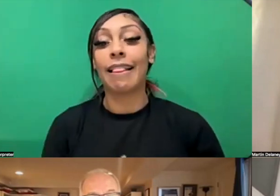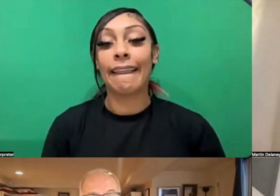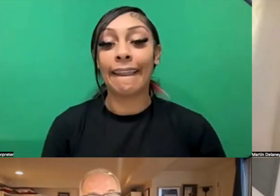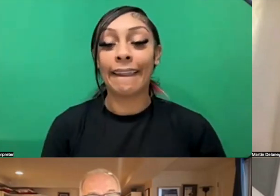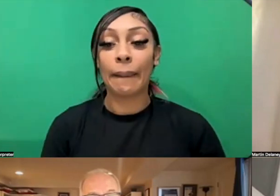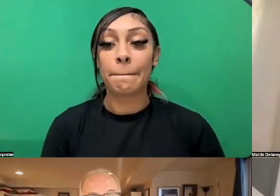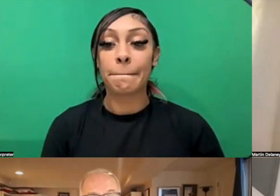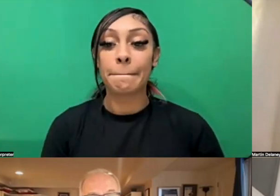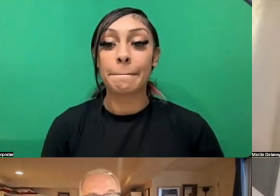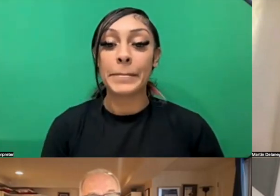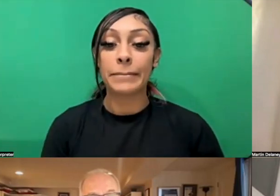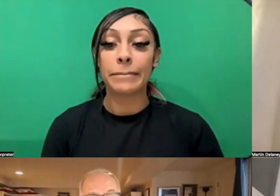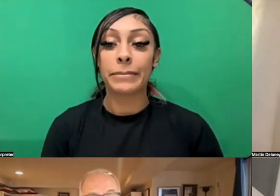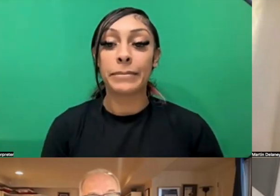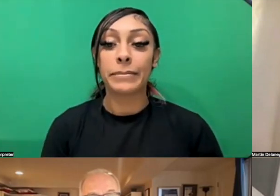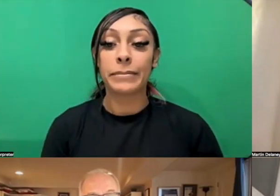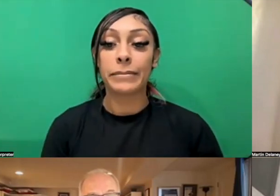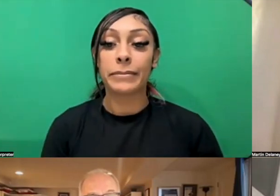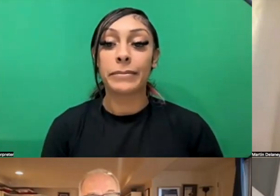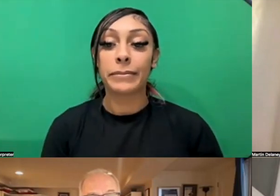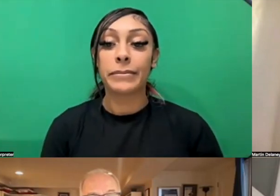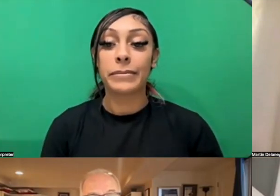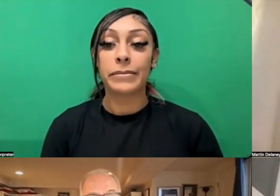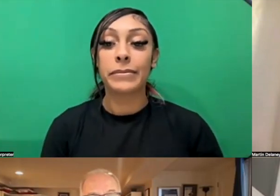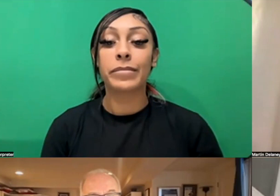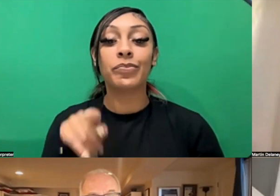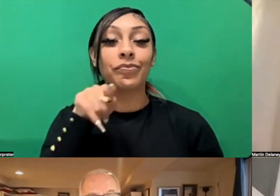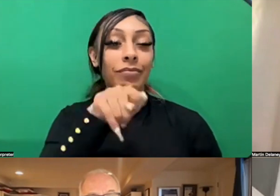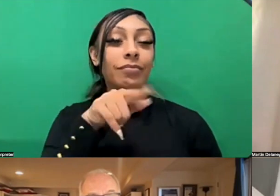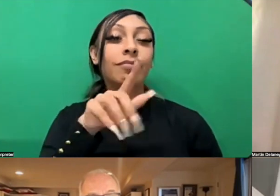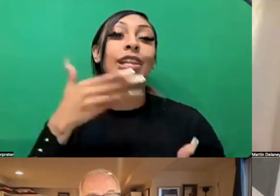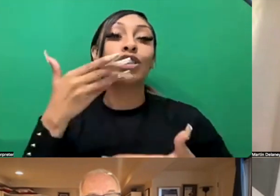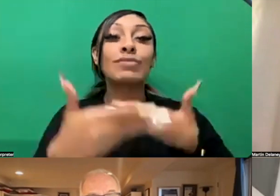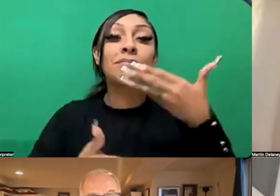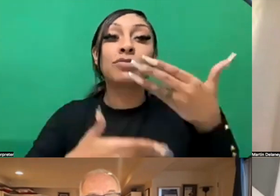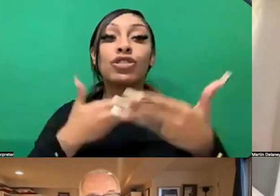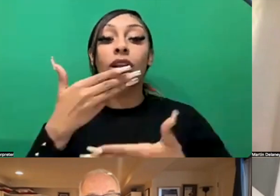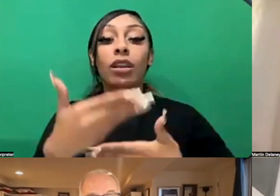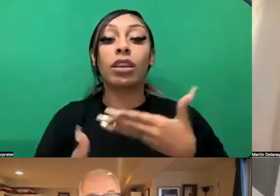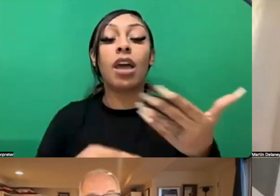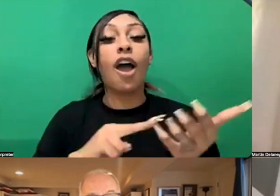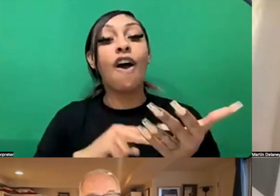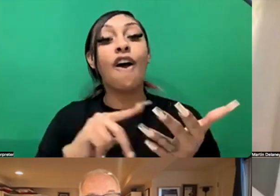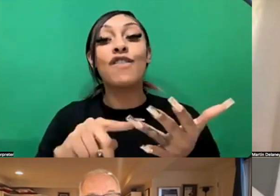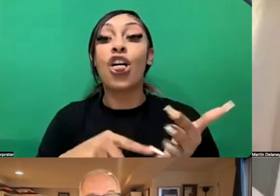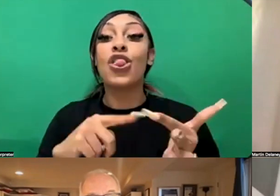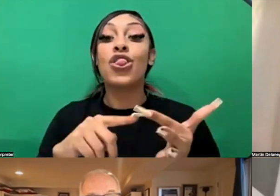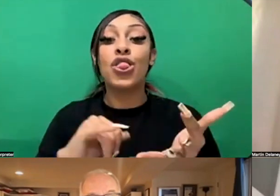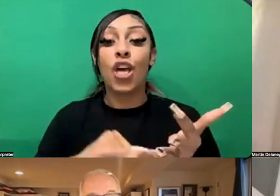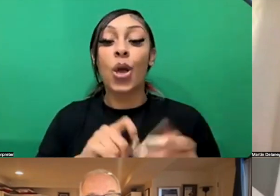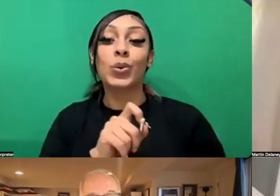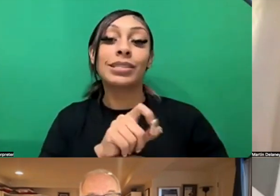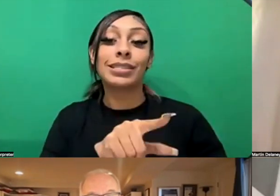let's say, like the description of the notes that are sent by